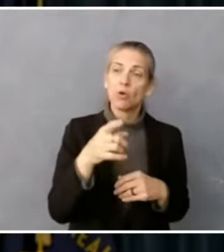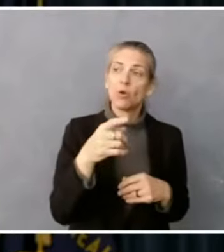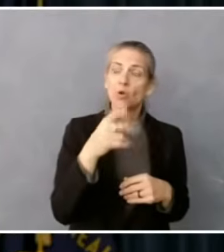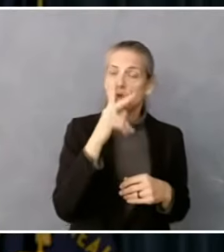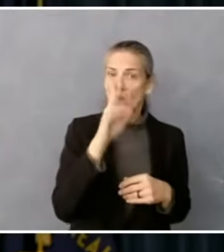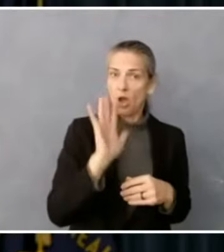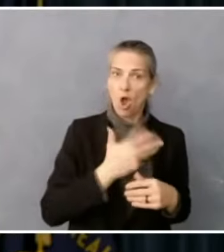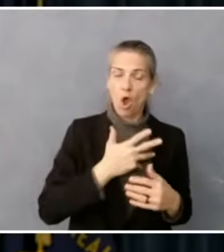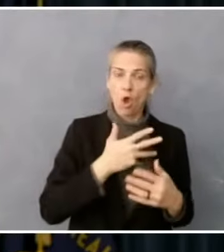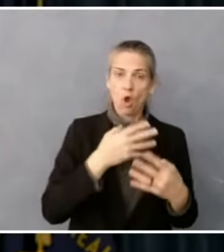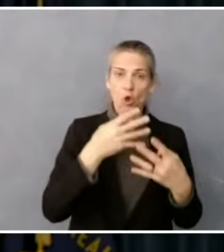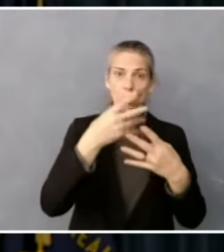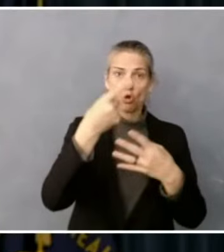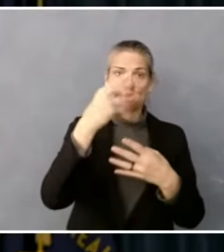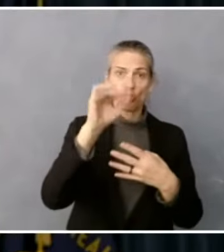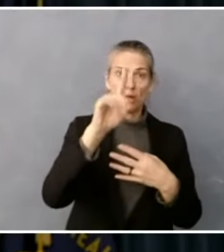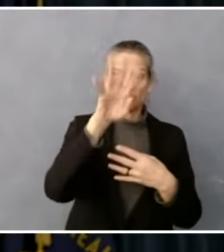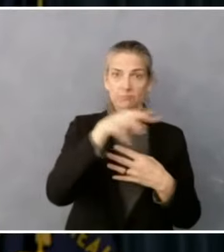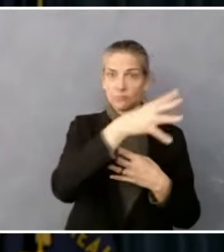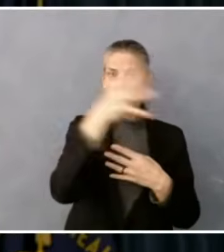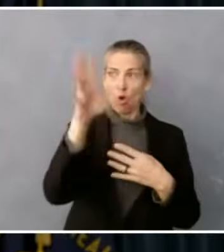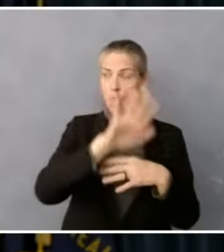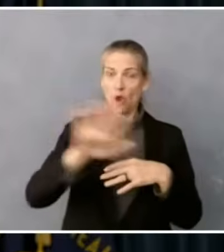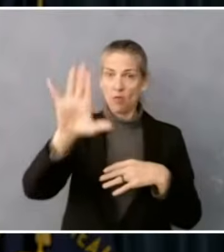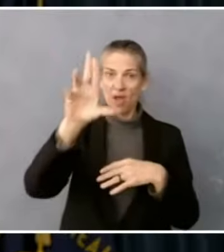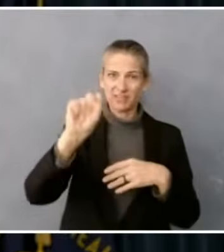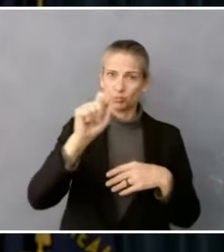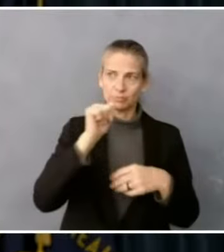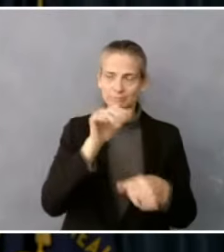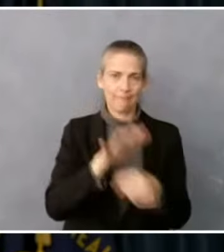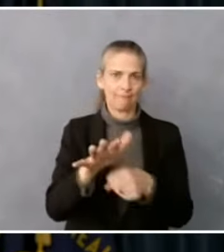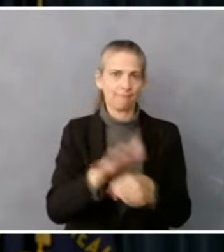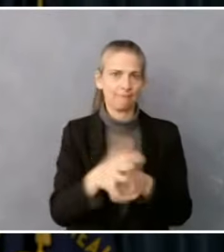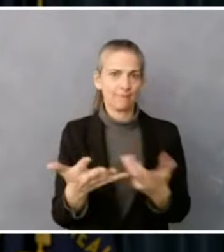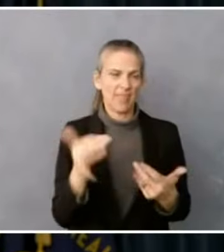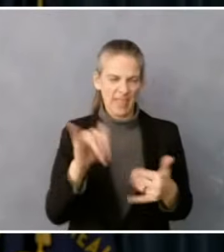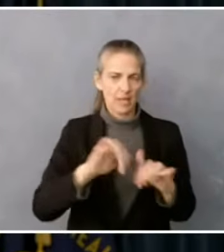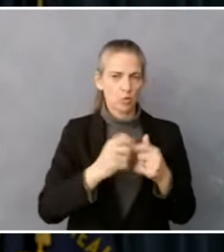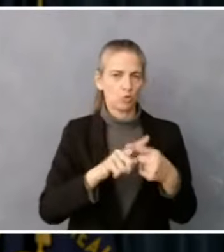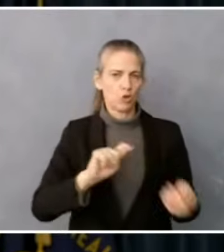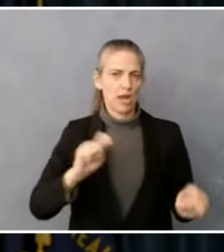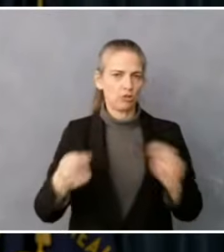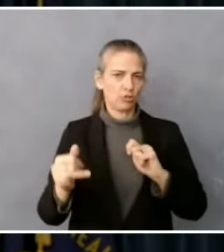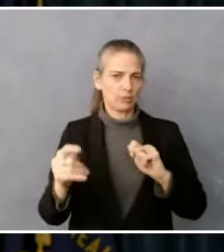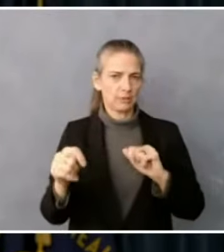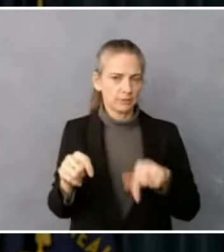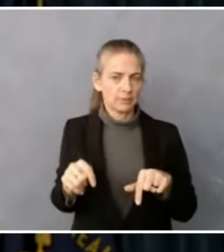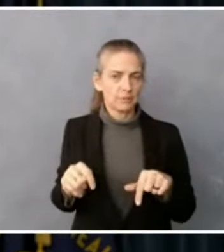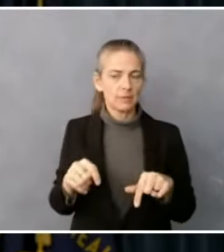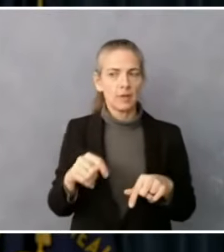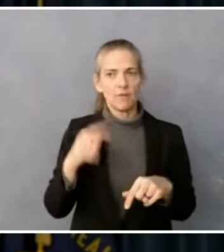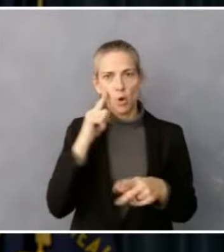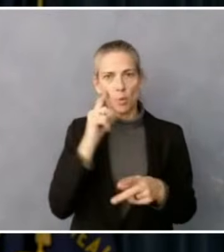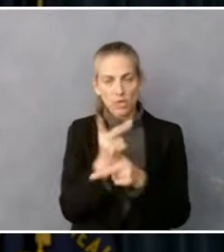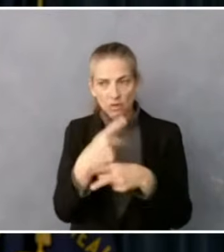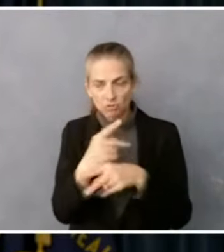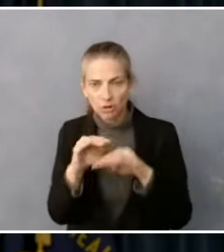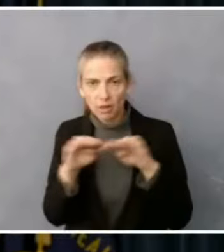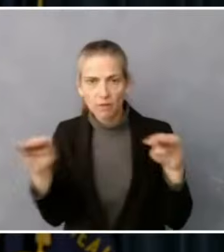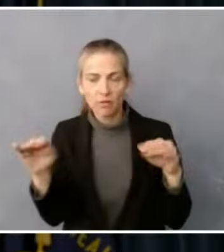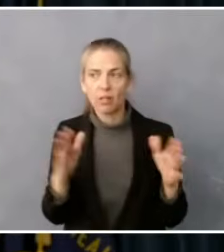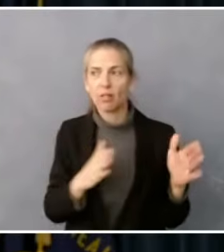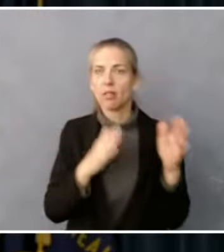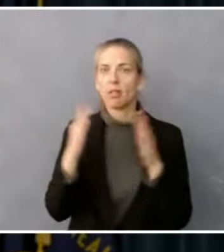country, it's really inefficient. And this is a way to change that, both at the production level, out